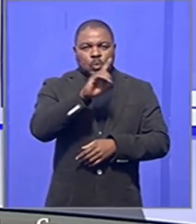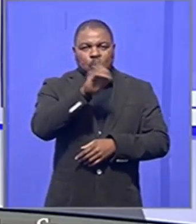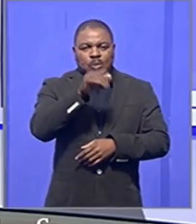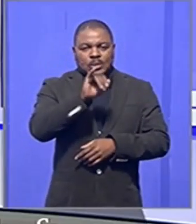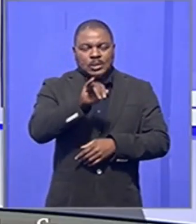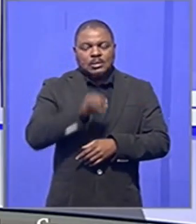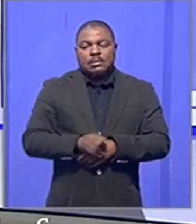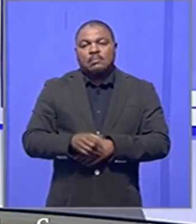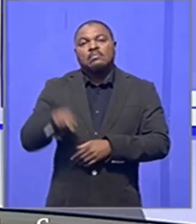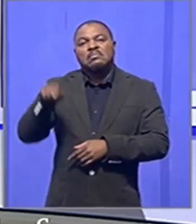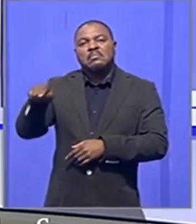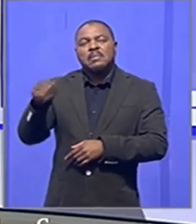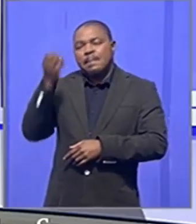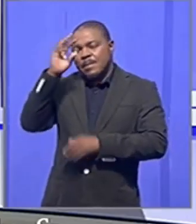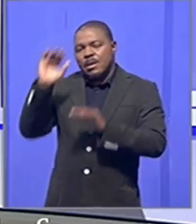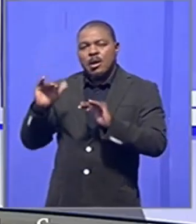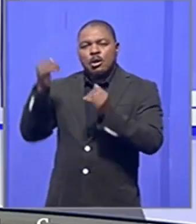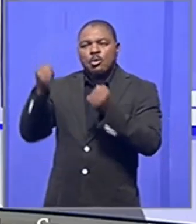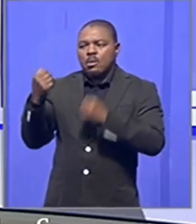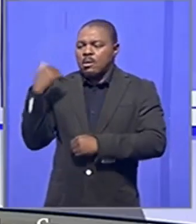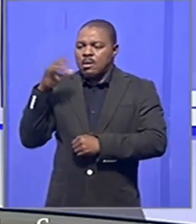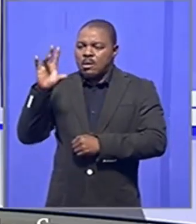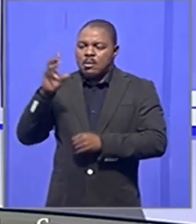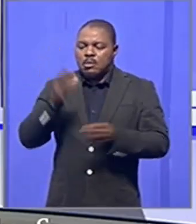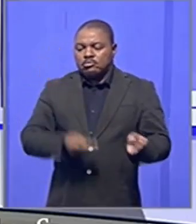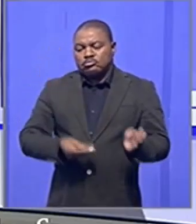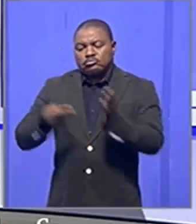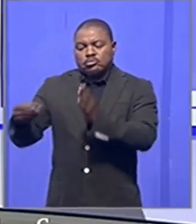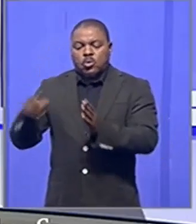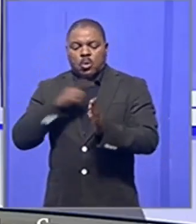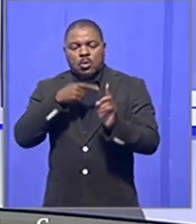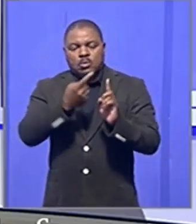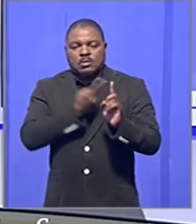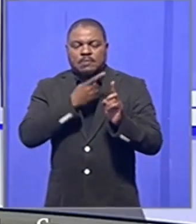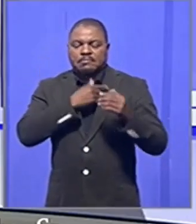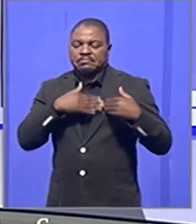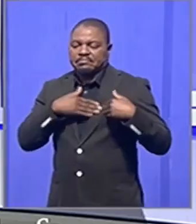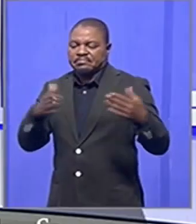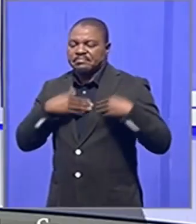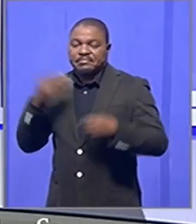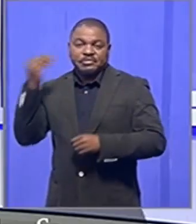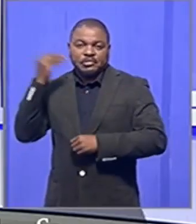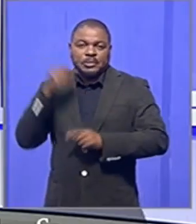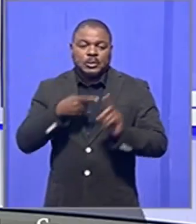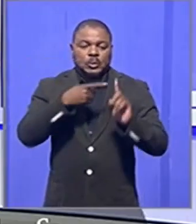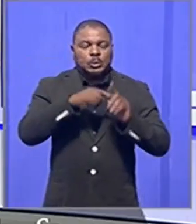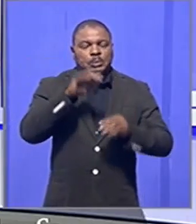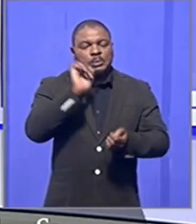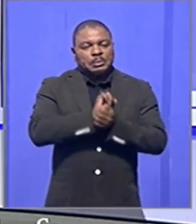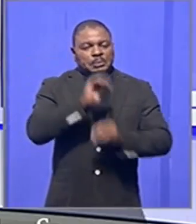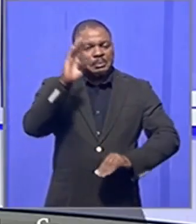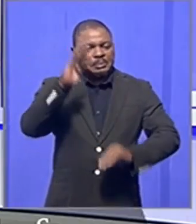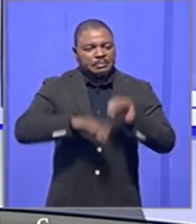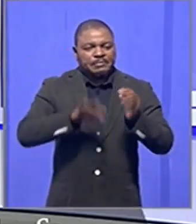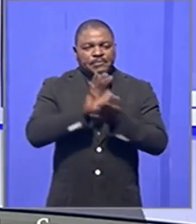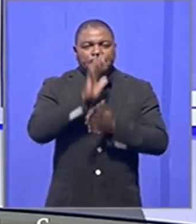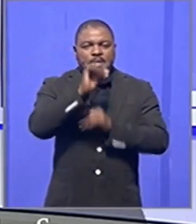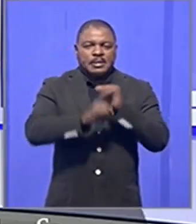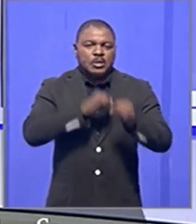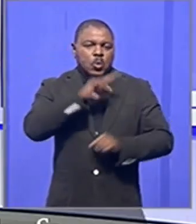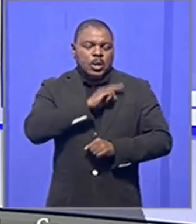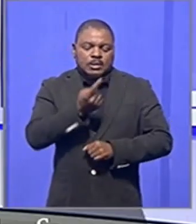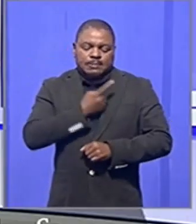pele ga kgorotshekokgolo ya Pretoria ka laboraro bjalo ka karolo ya boepopolo bja gagwe. Matotsi wa hloletše mengwaga e 15 kgolegong morago ga go